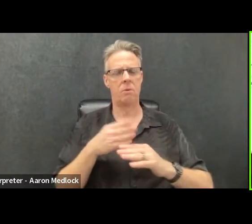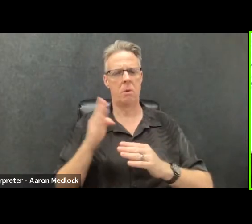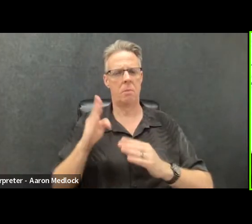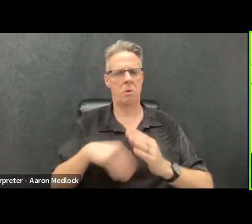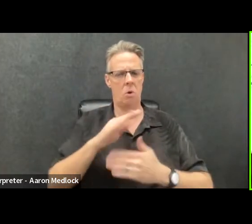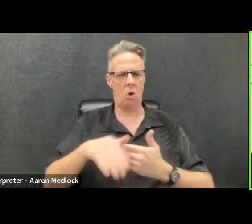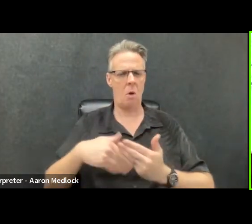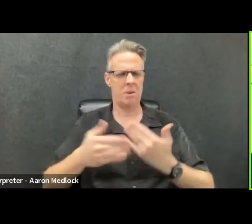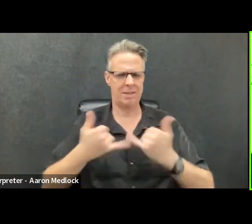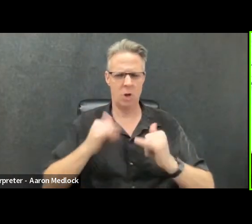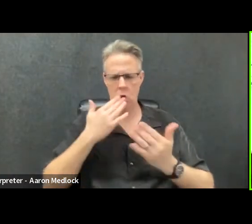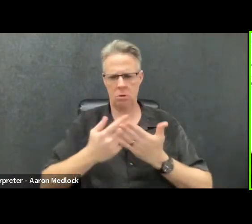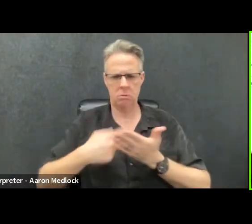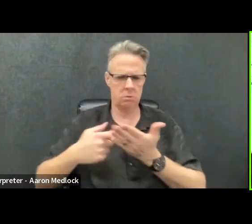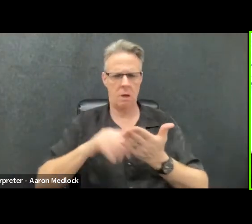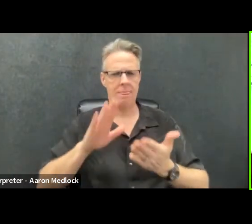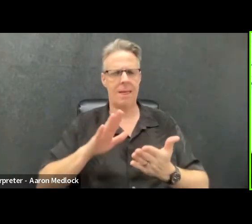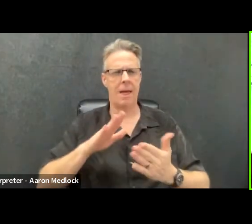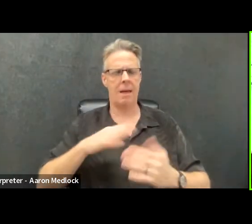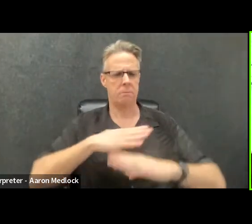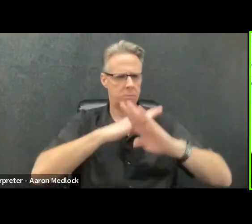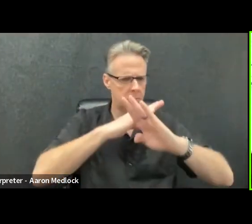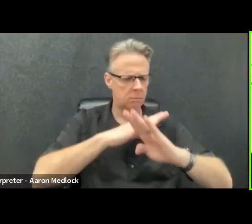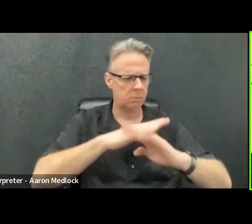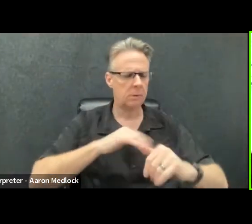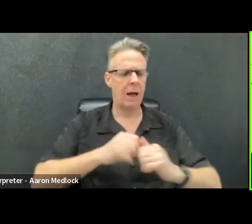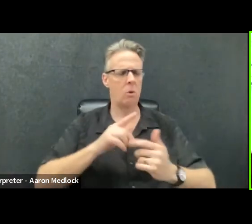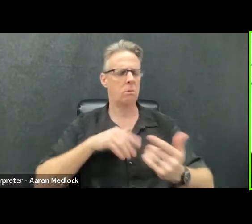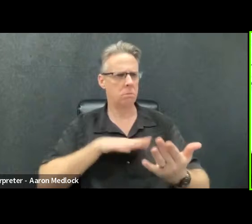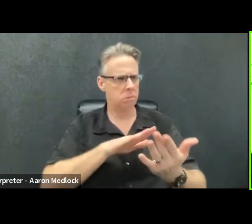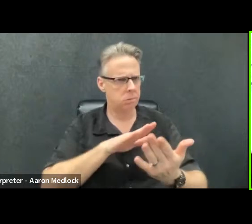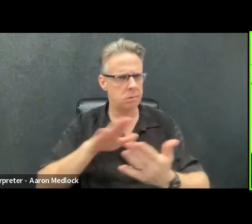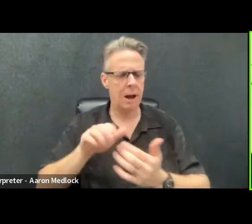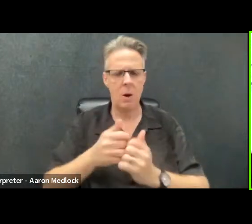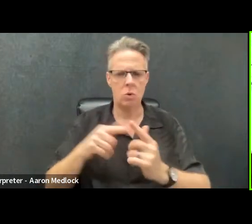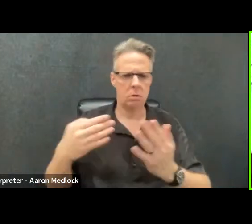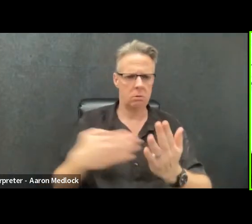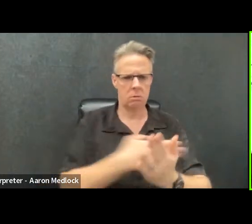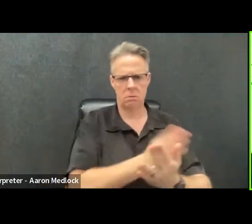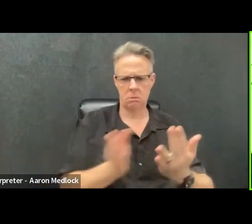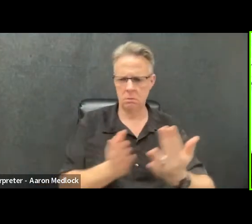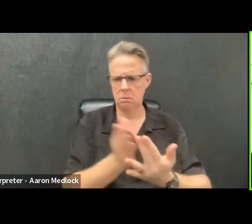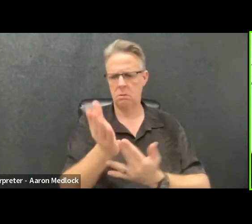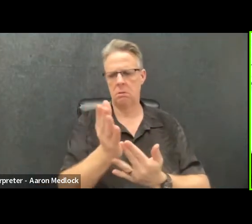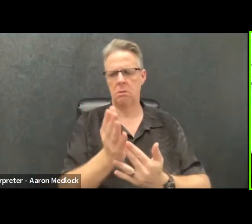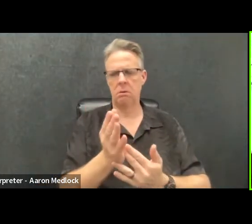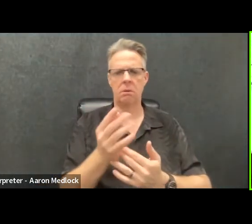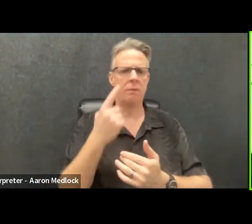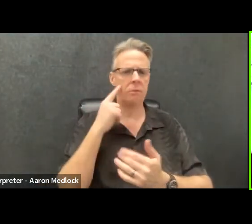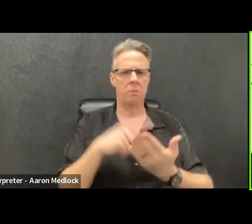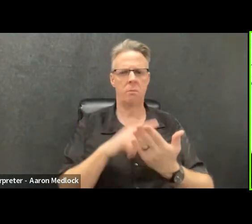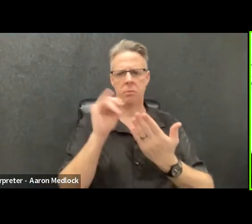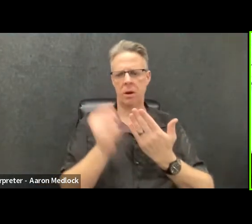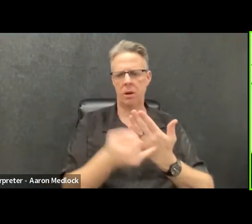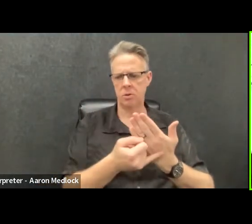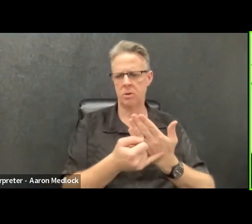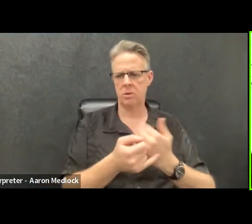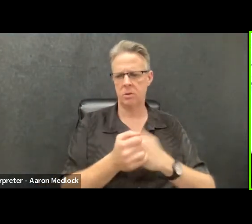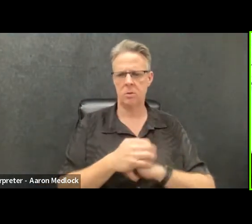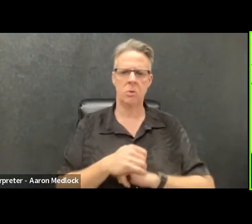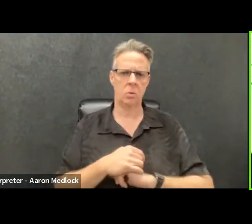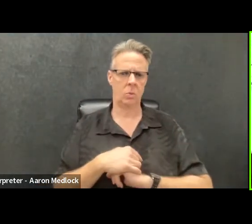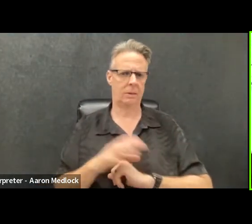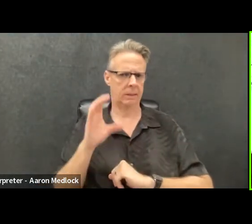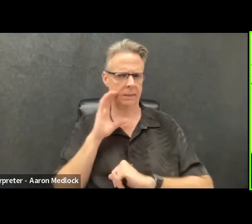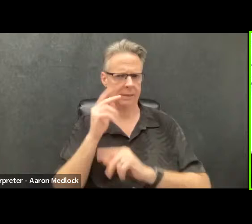the pitfalls and the success routes to get to projects. So we listened very carefully